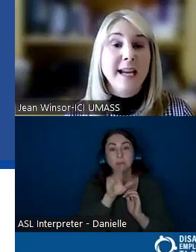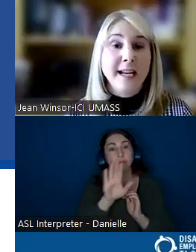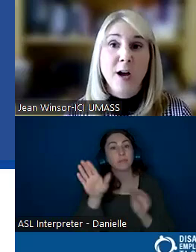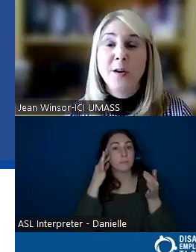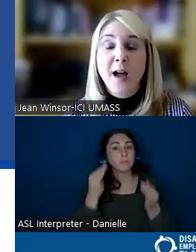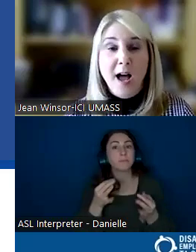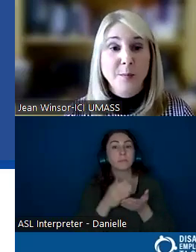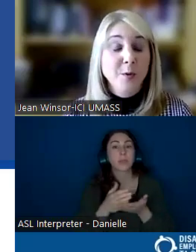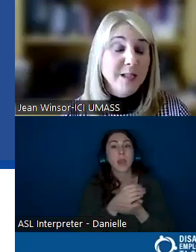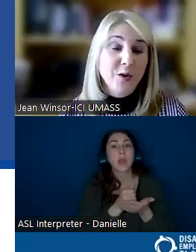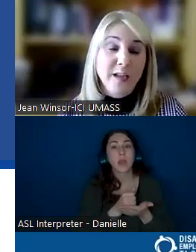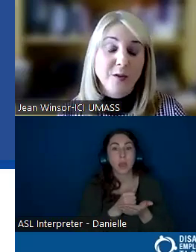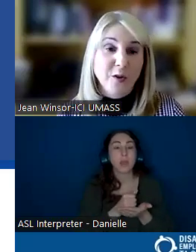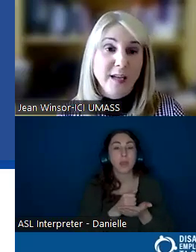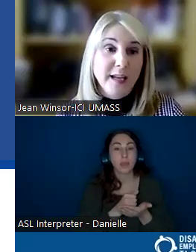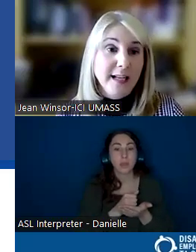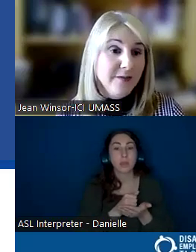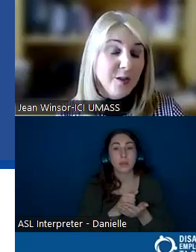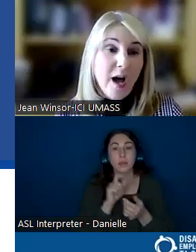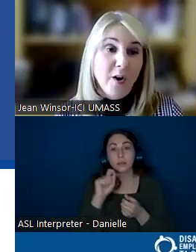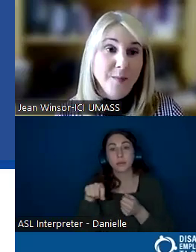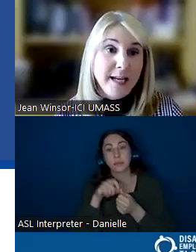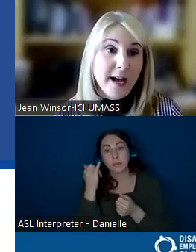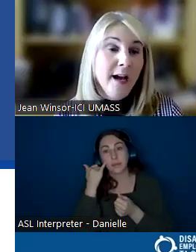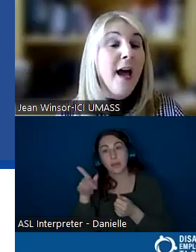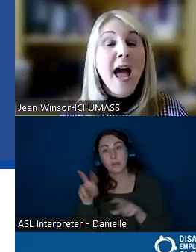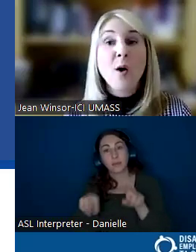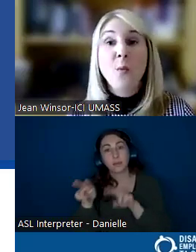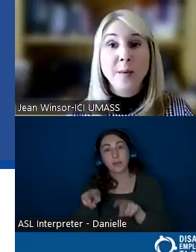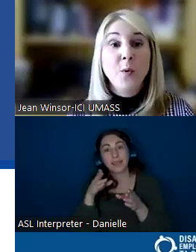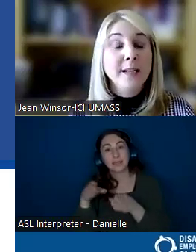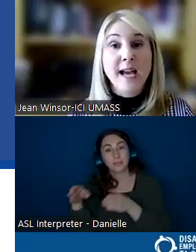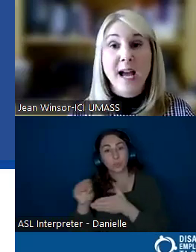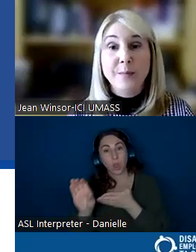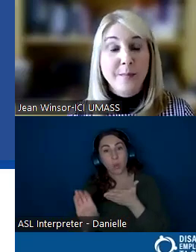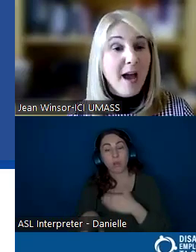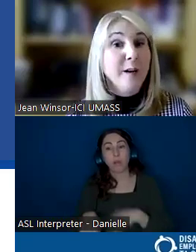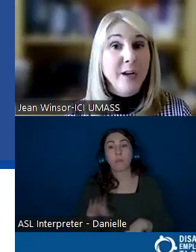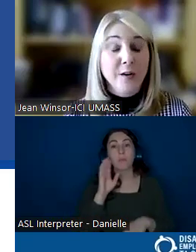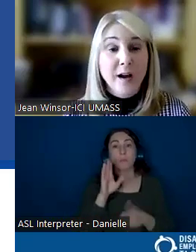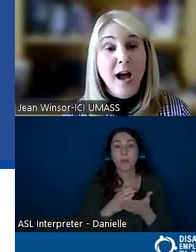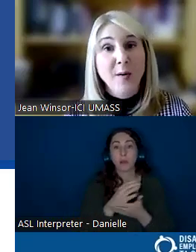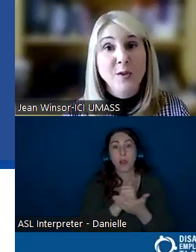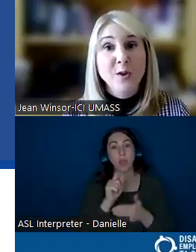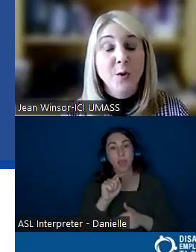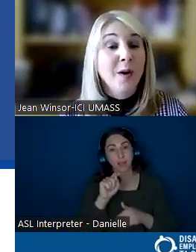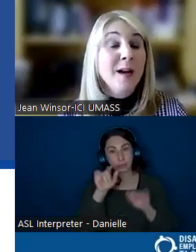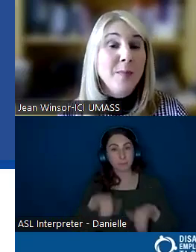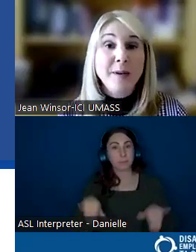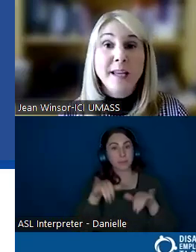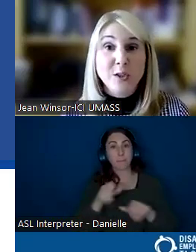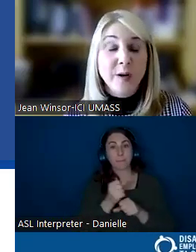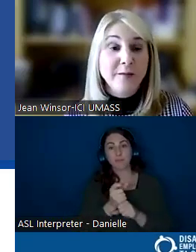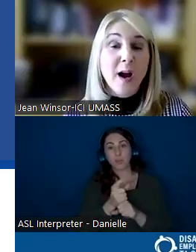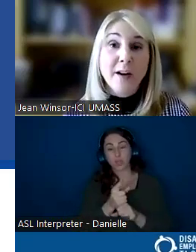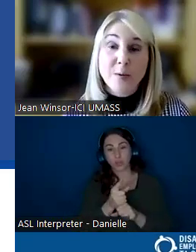collect data, particularly if they're looking at individual outcome data, at one point in time every year. So